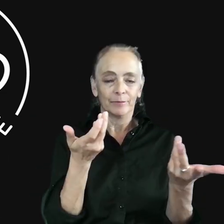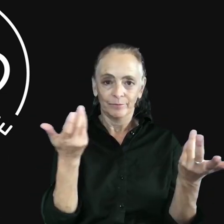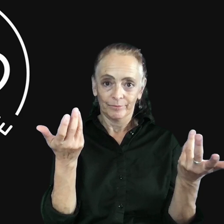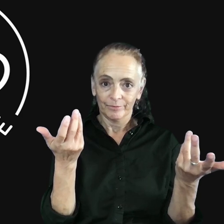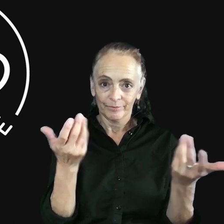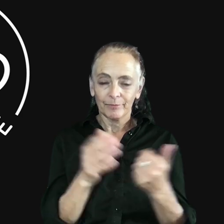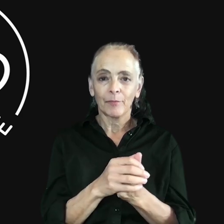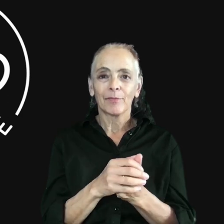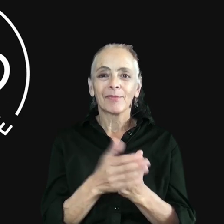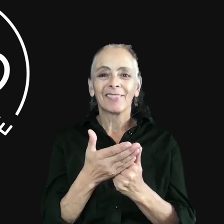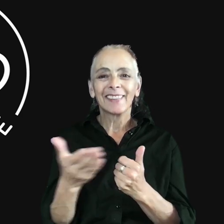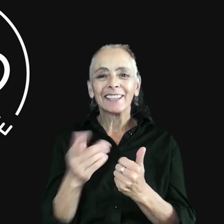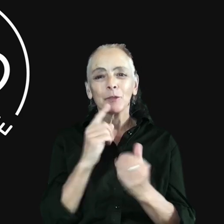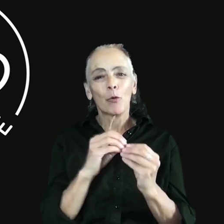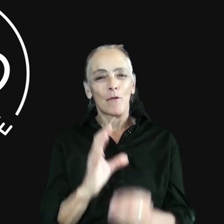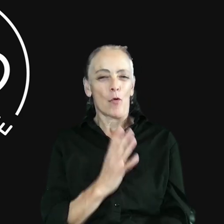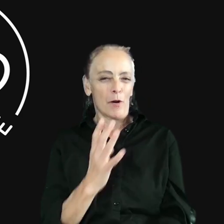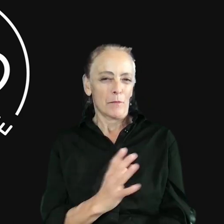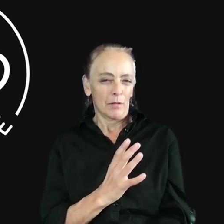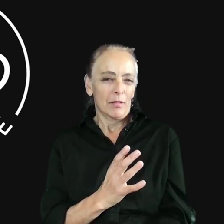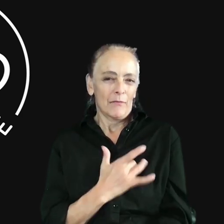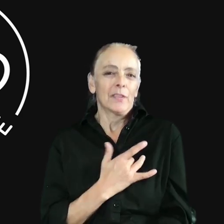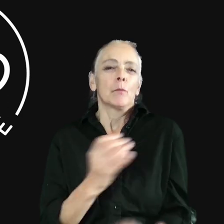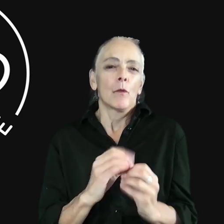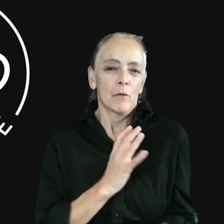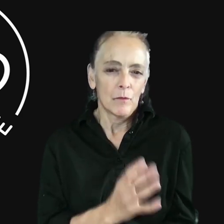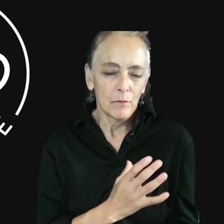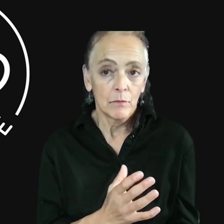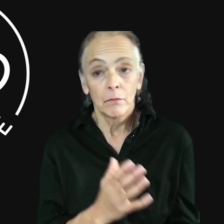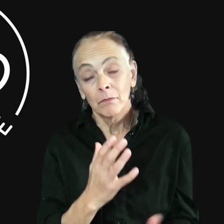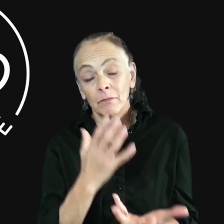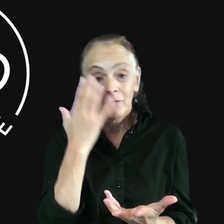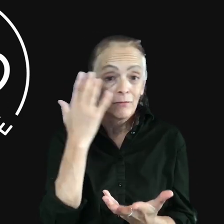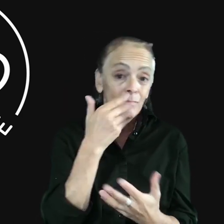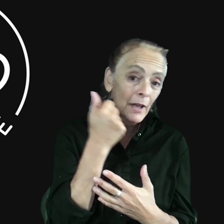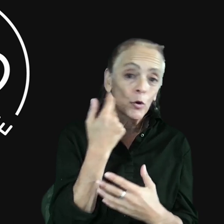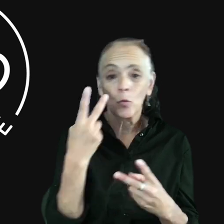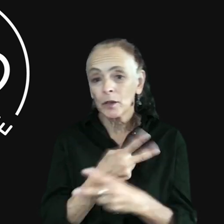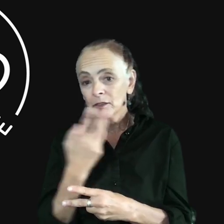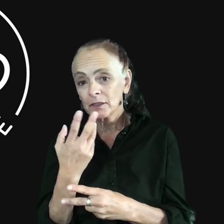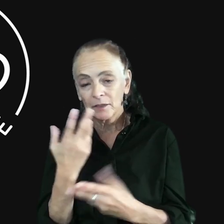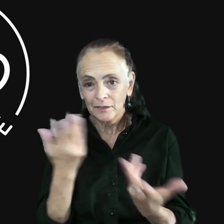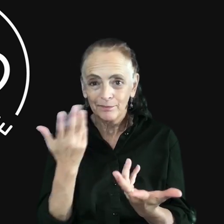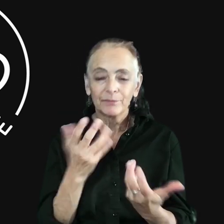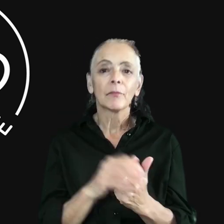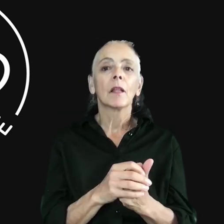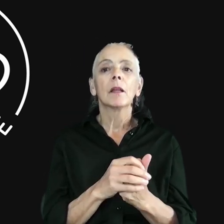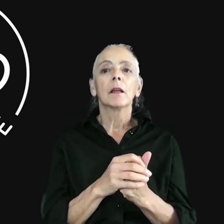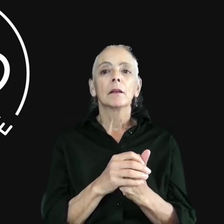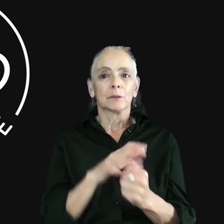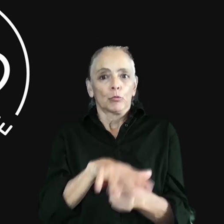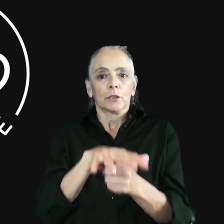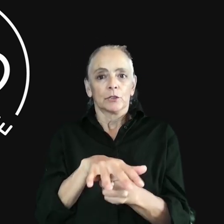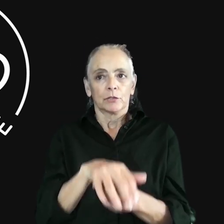things feel a lot more formal right for like for better or for worse and so yeah there is that pressure where it's